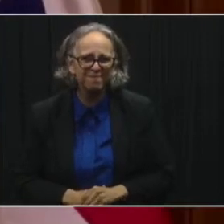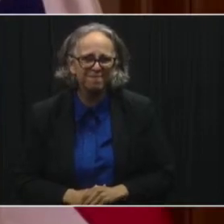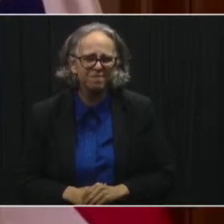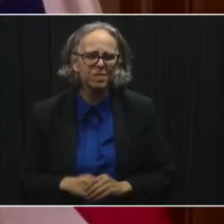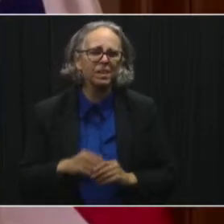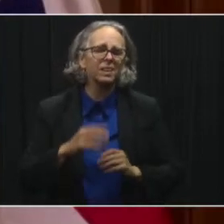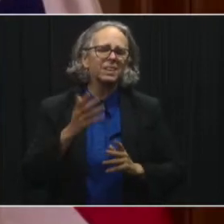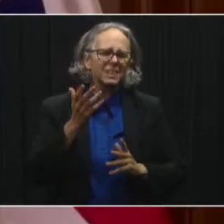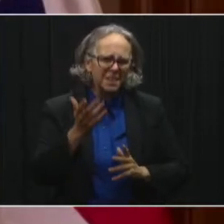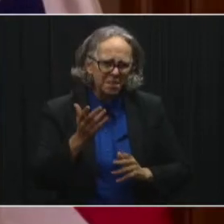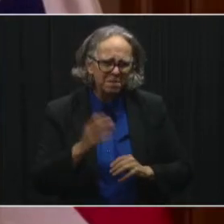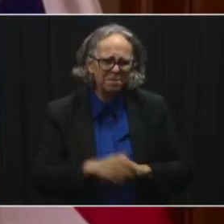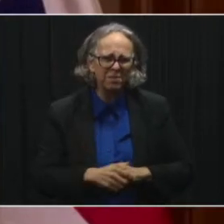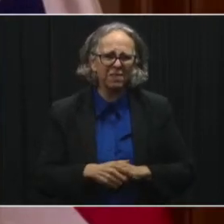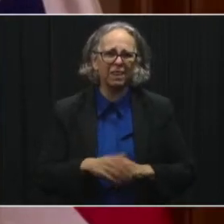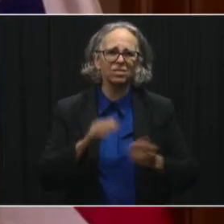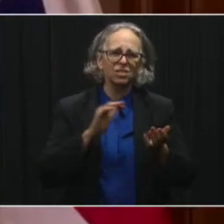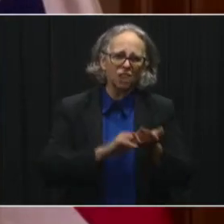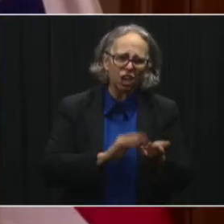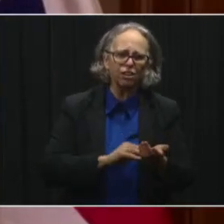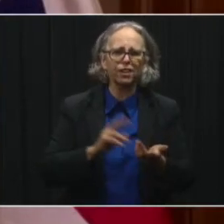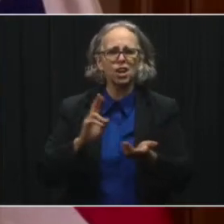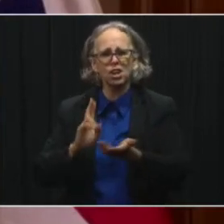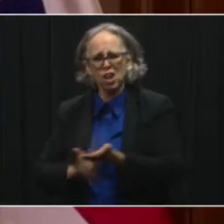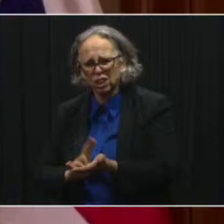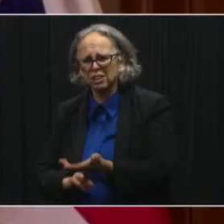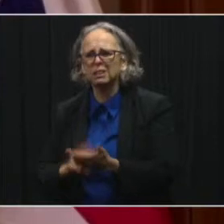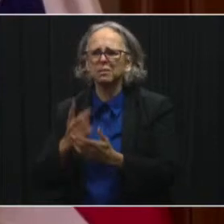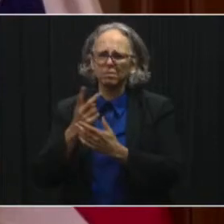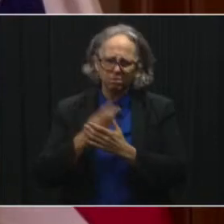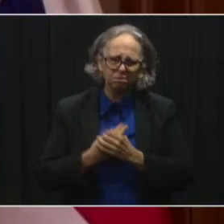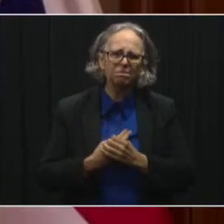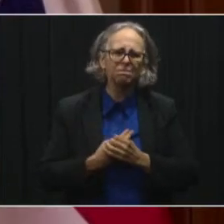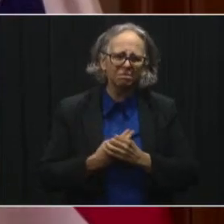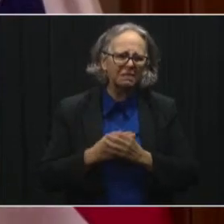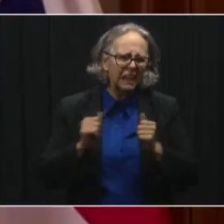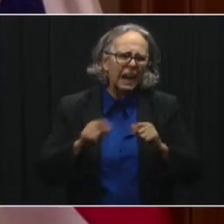the doctors, the nurses, they'll stay on. So,